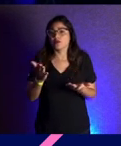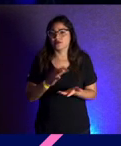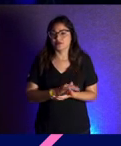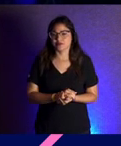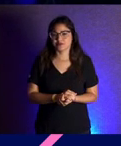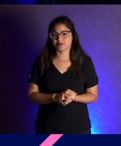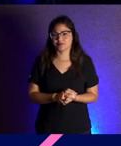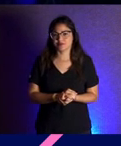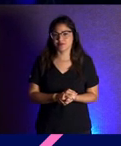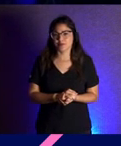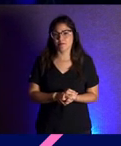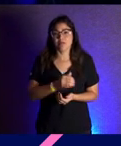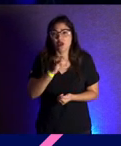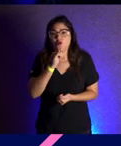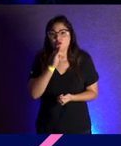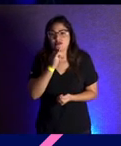use.